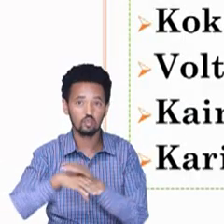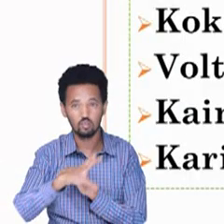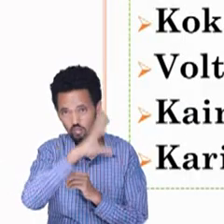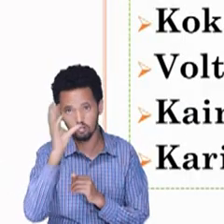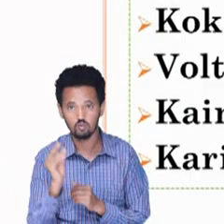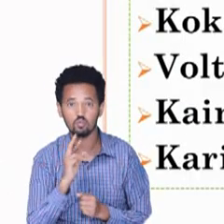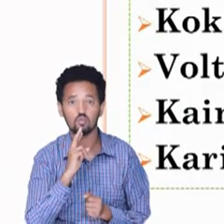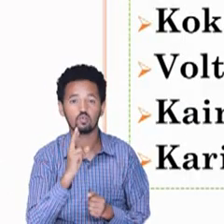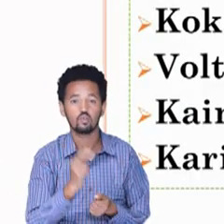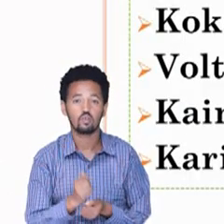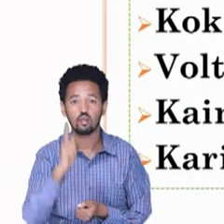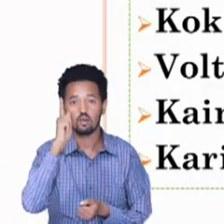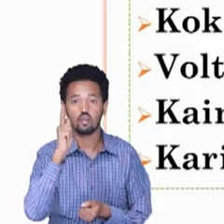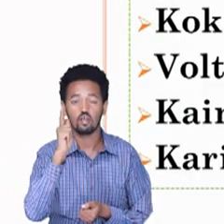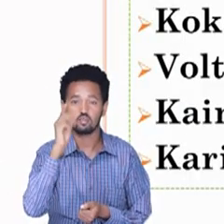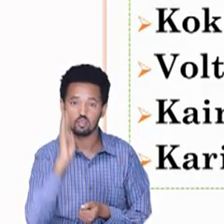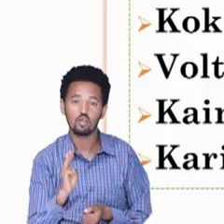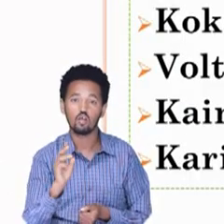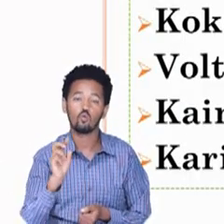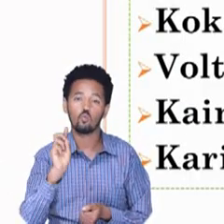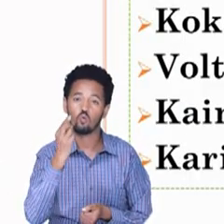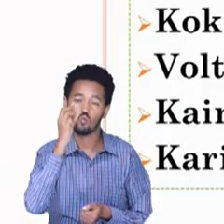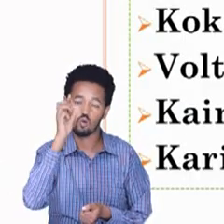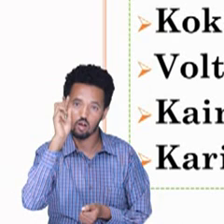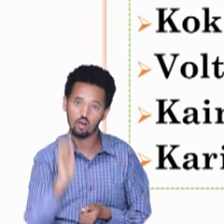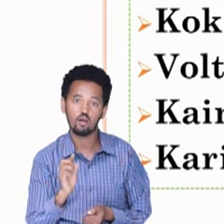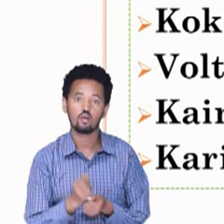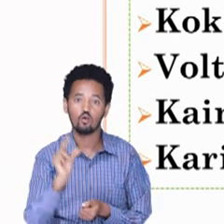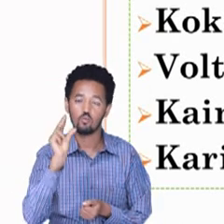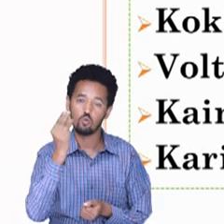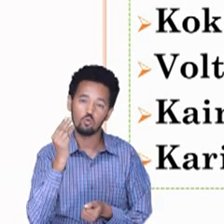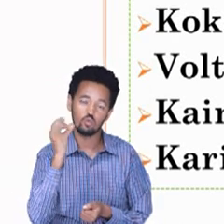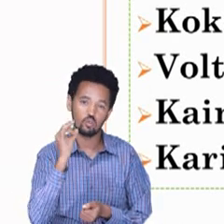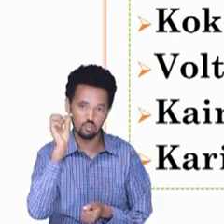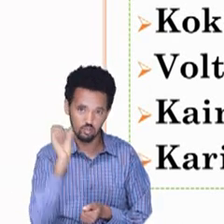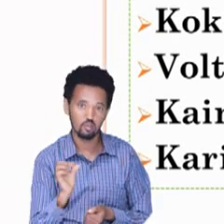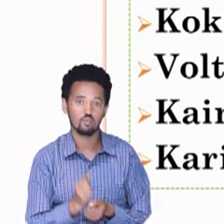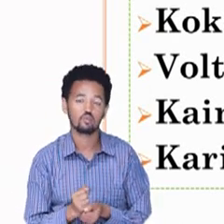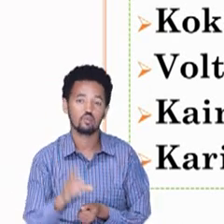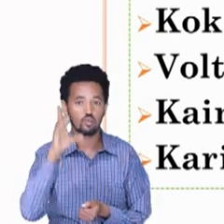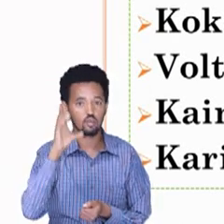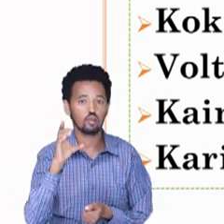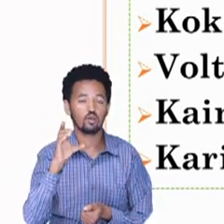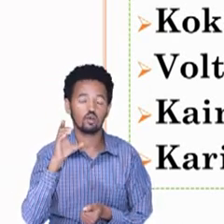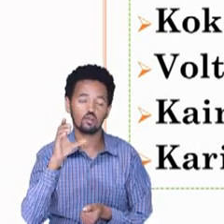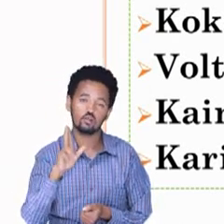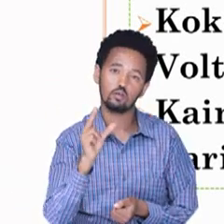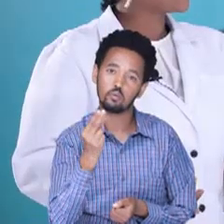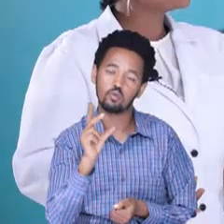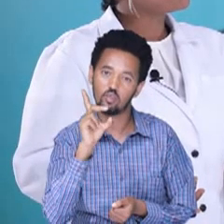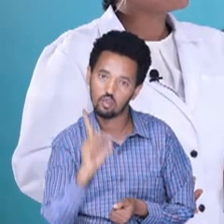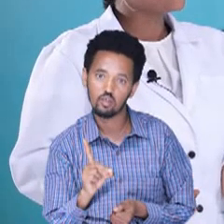are Nasser, Koga, Volta, Kaneji, and Caribbean lakes are an example